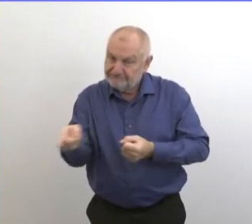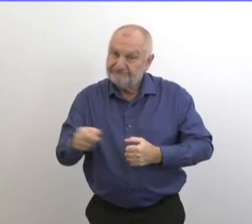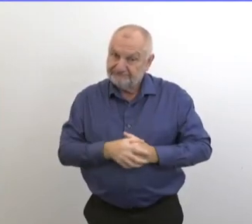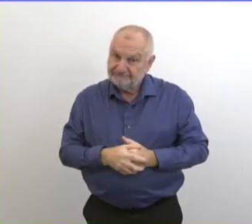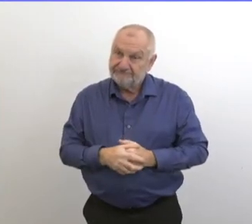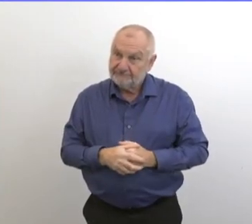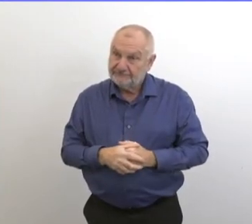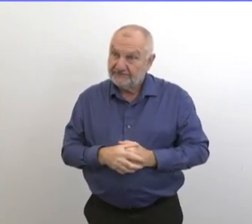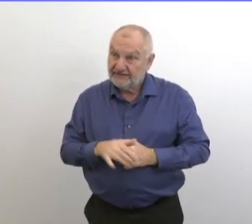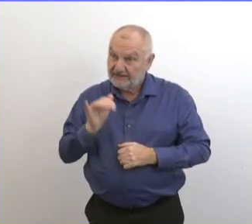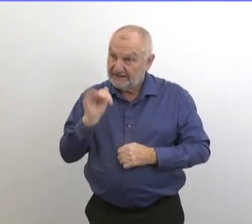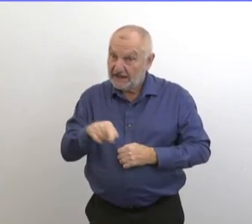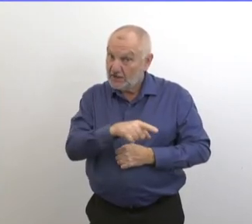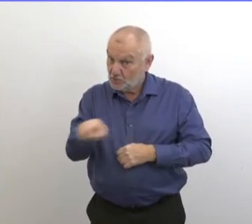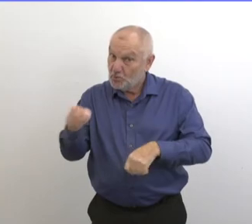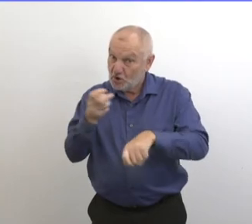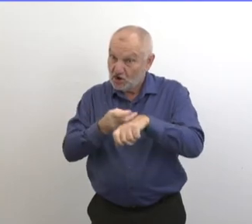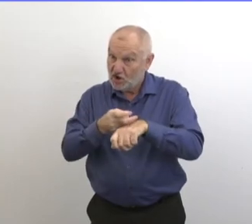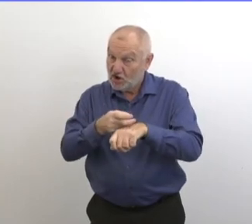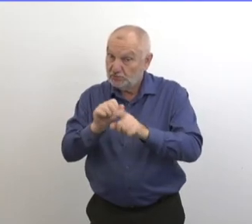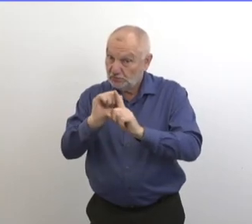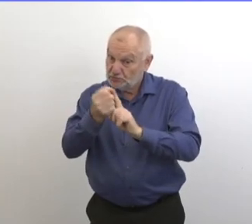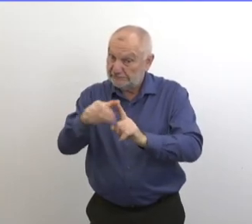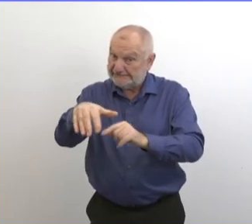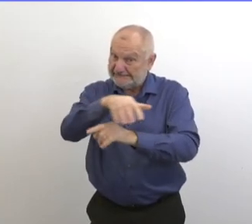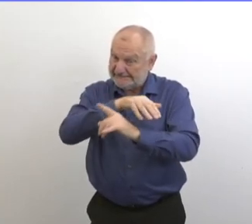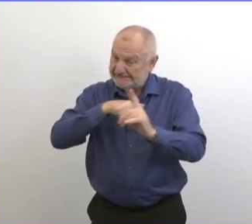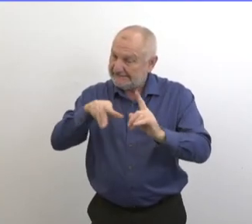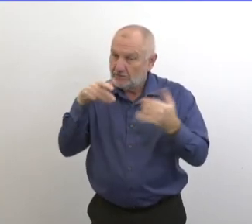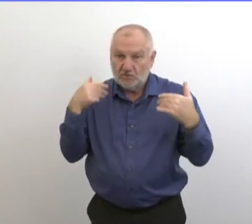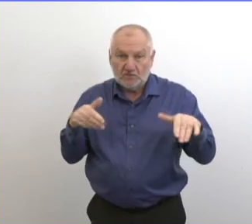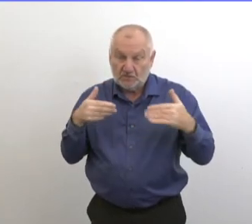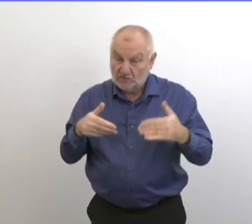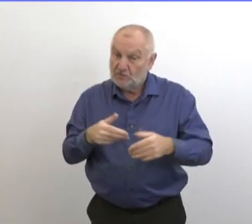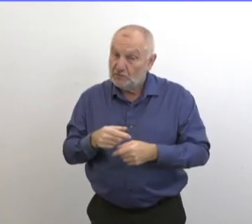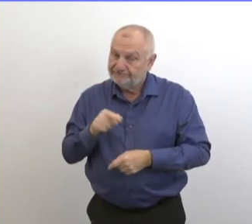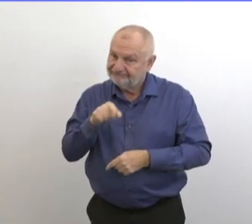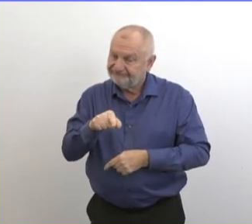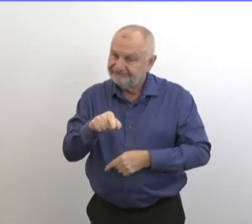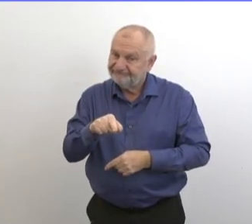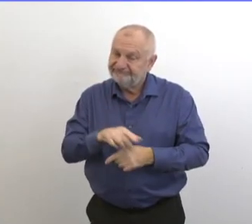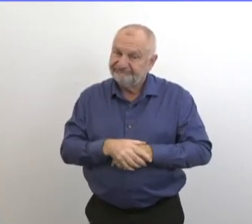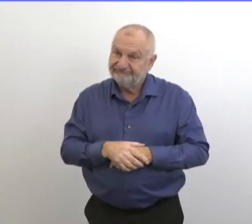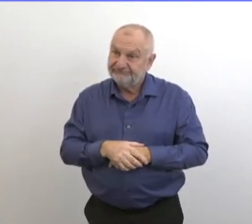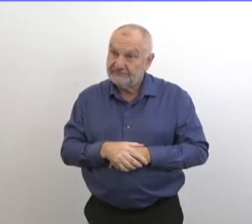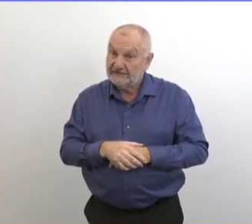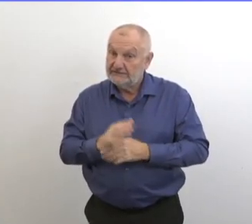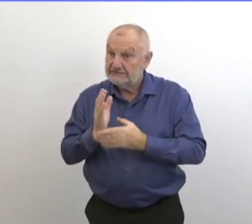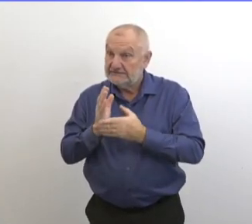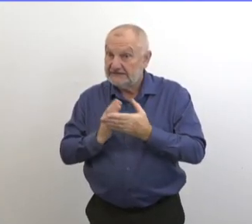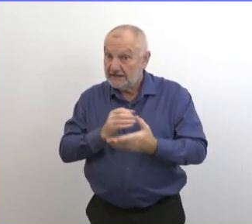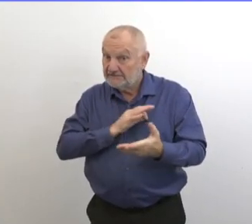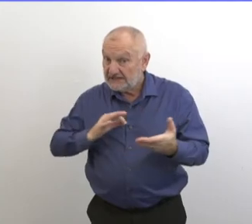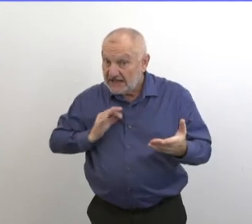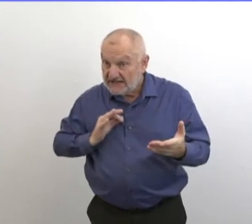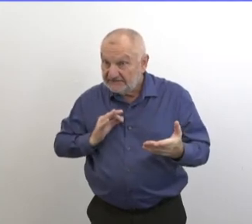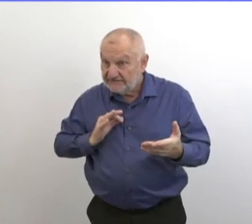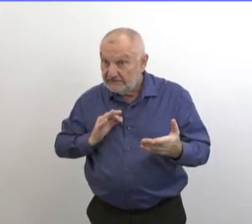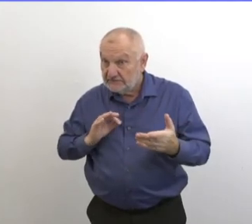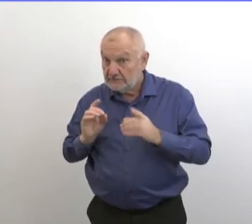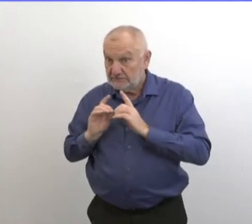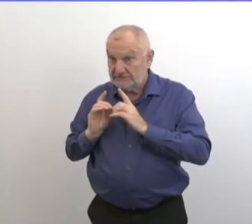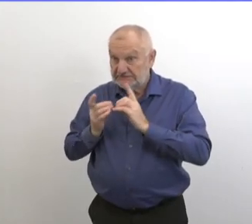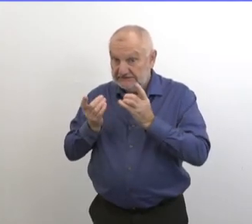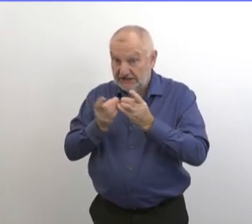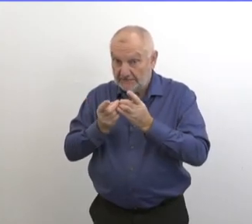that they're in. And so that's what this is about. And we have redeployed some staff within the Department of Families. And